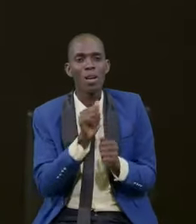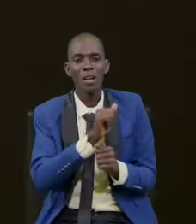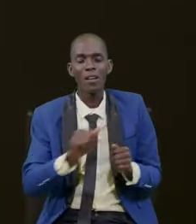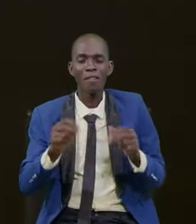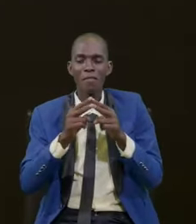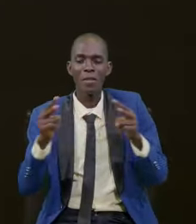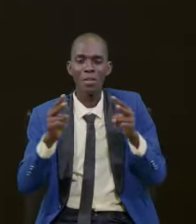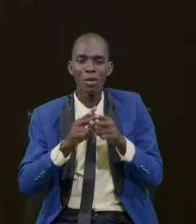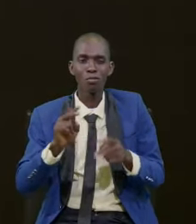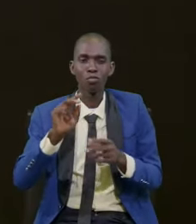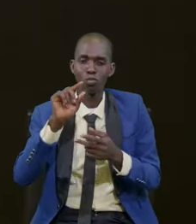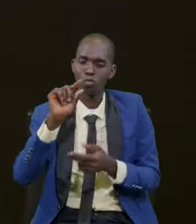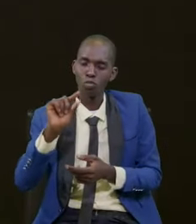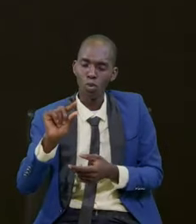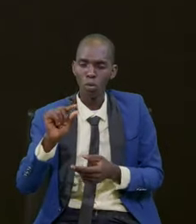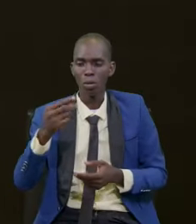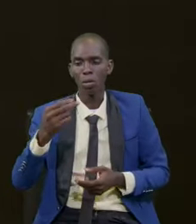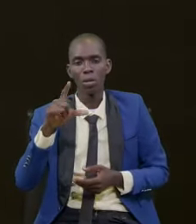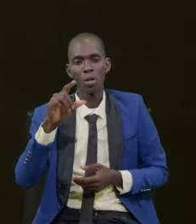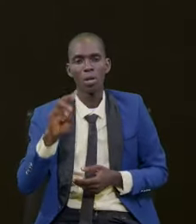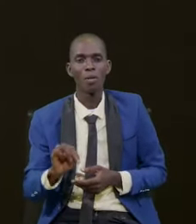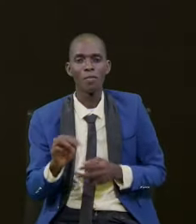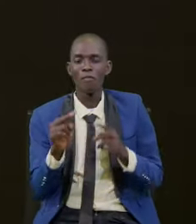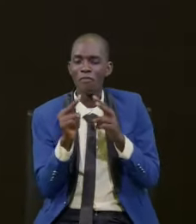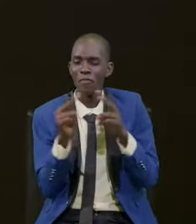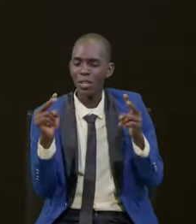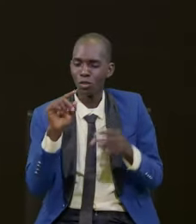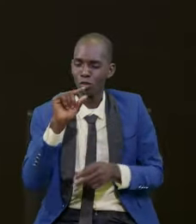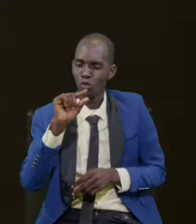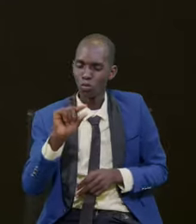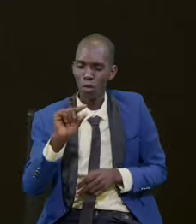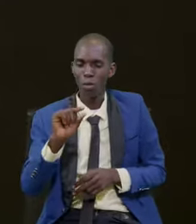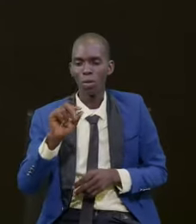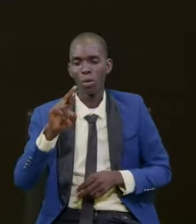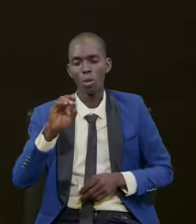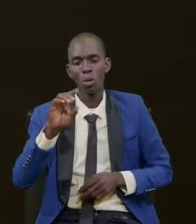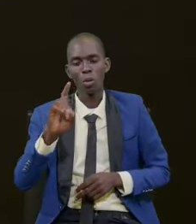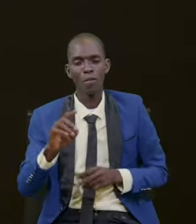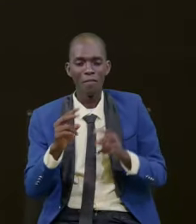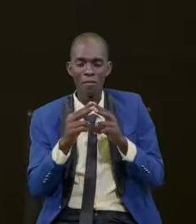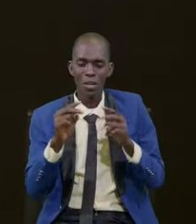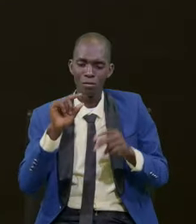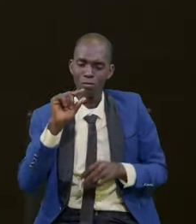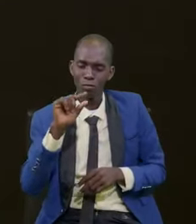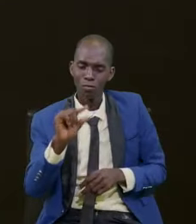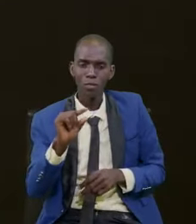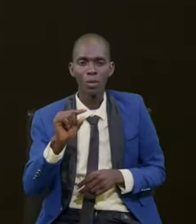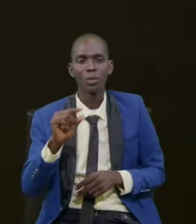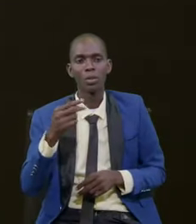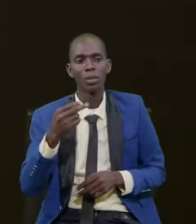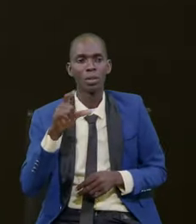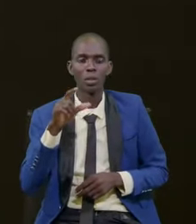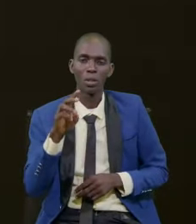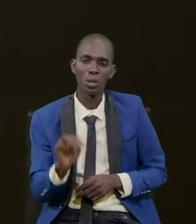very small hem, a very small rod, a very small cord, a